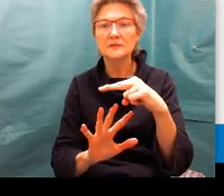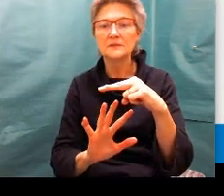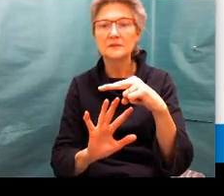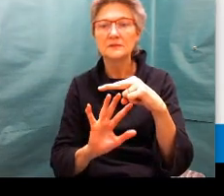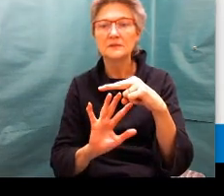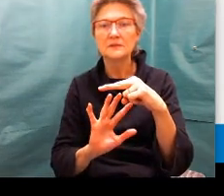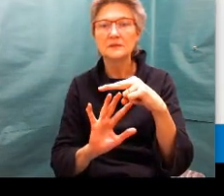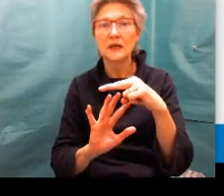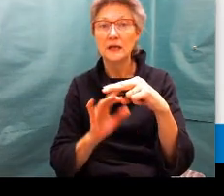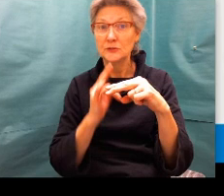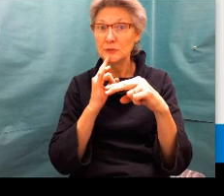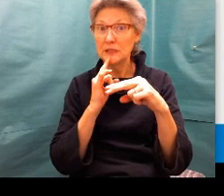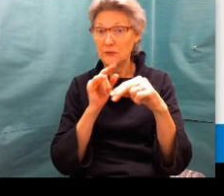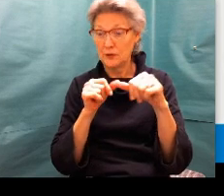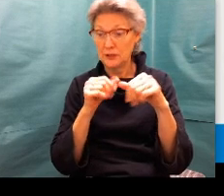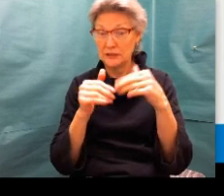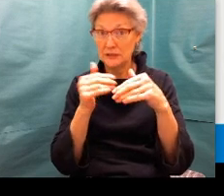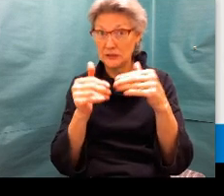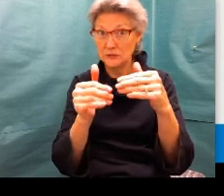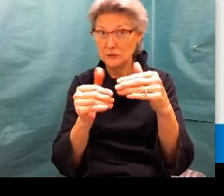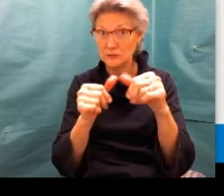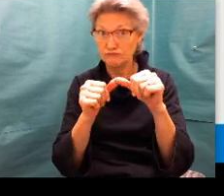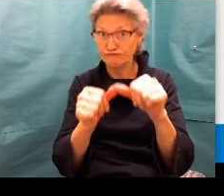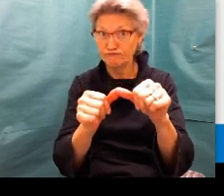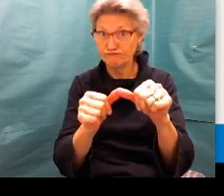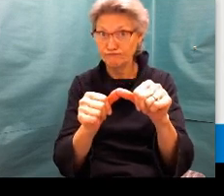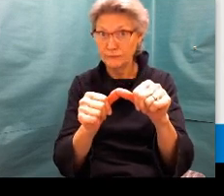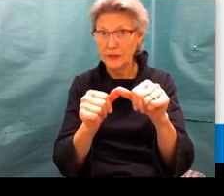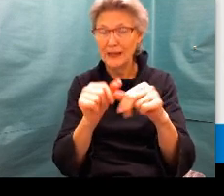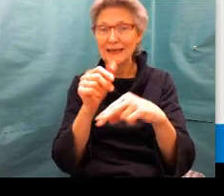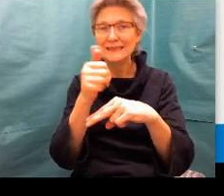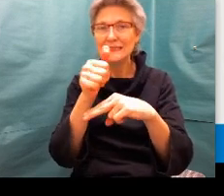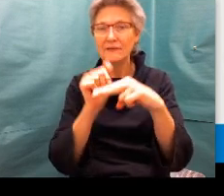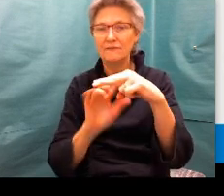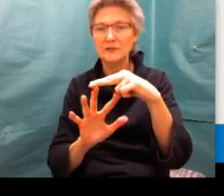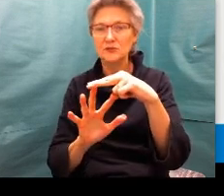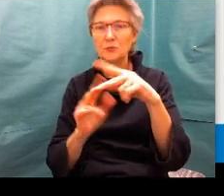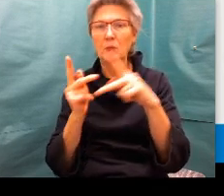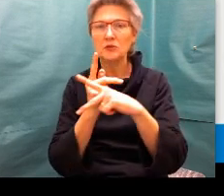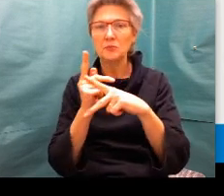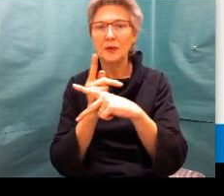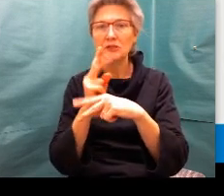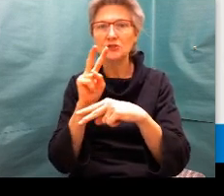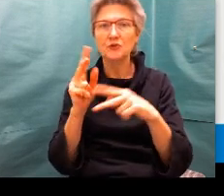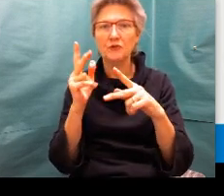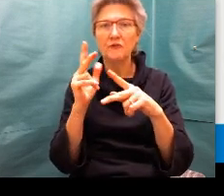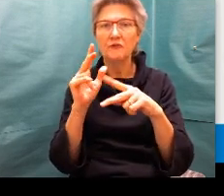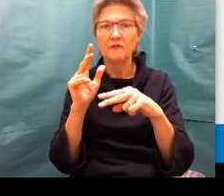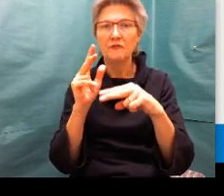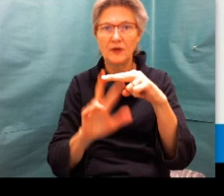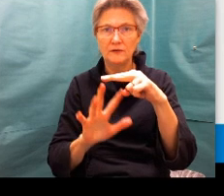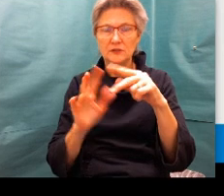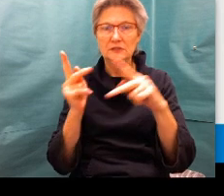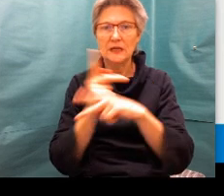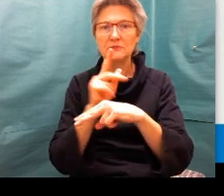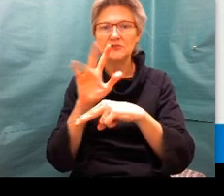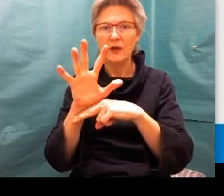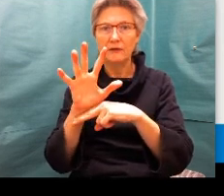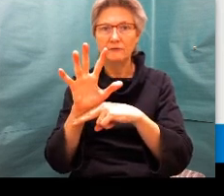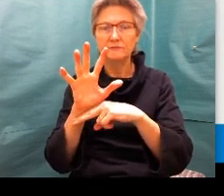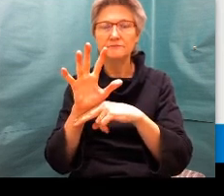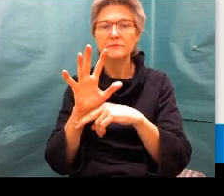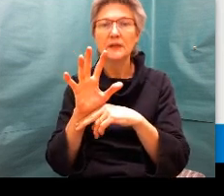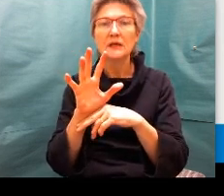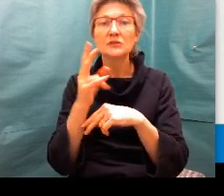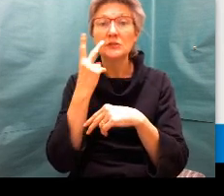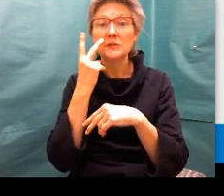8/5, and as we said, if we were to continue on, we'd then have 10/5 because we'd be multiplying 2/5 by the counting number of 5.